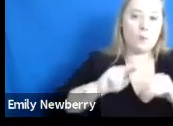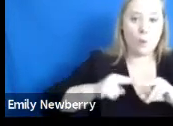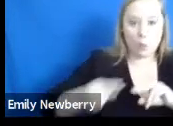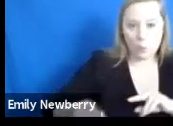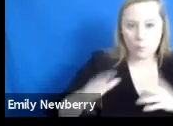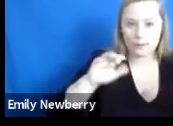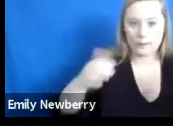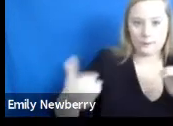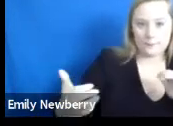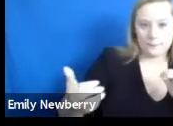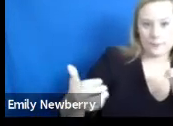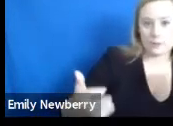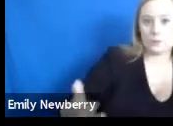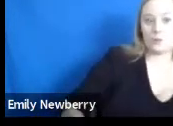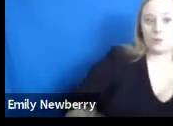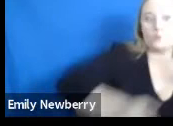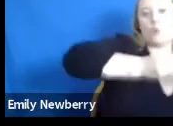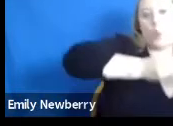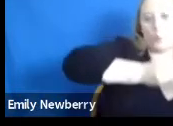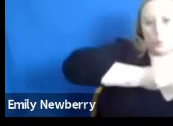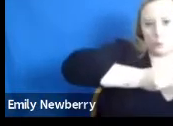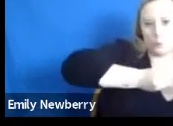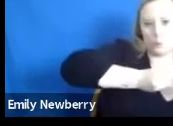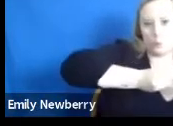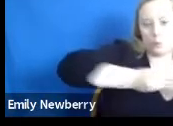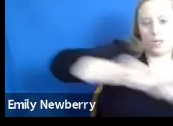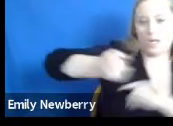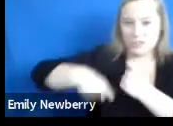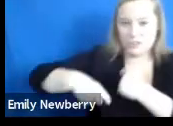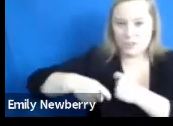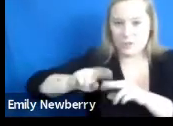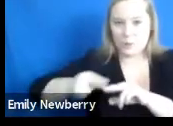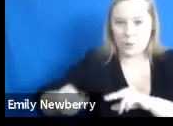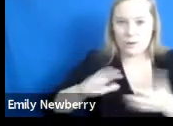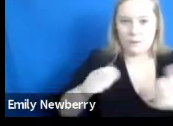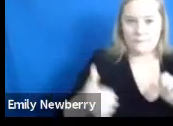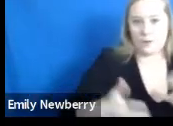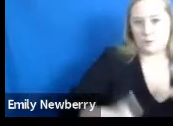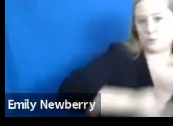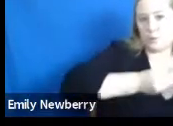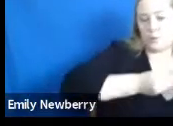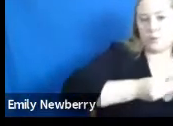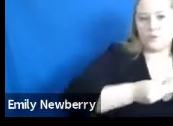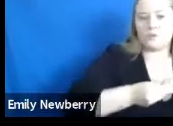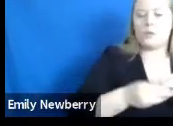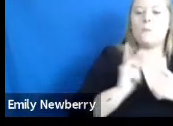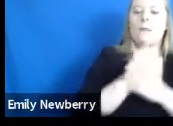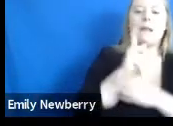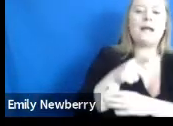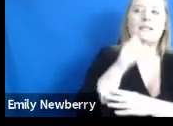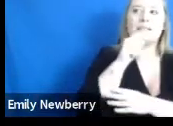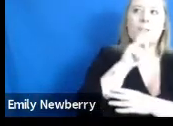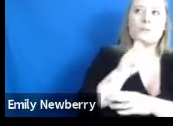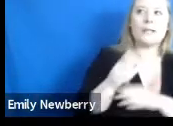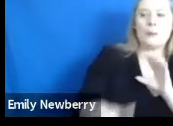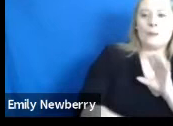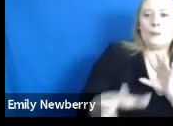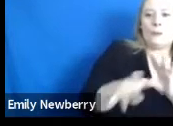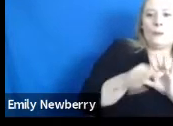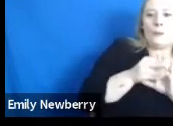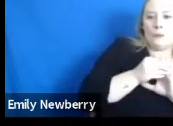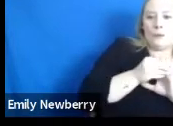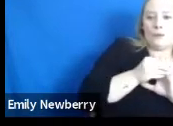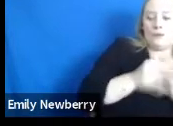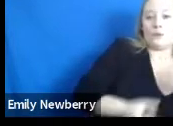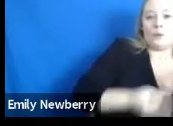that of the total arsenic. So that was a good news that like plants are not taking up as, whatever the total amount of